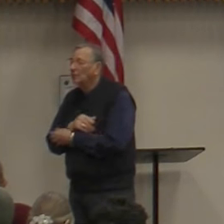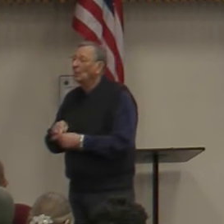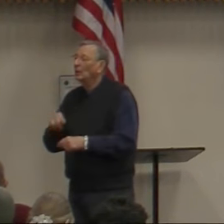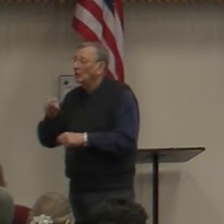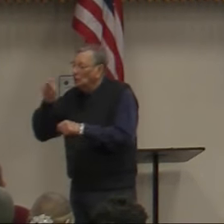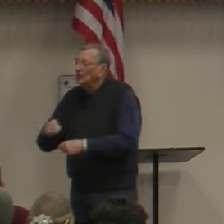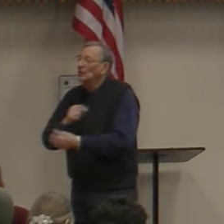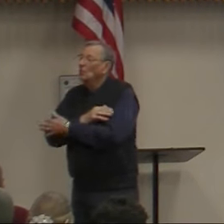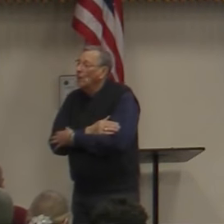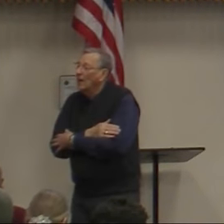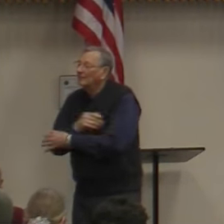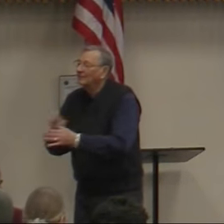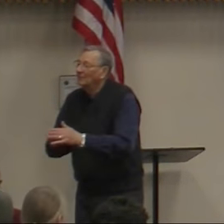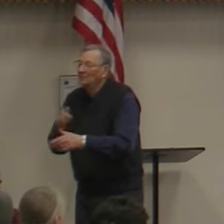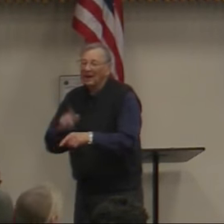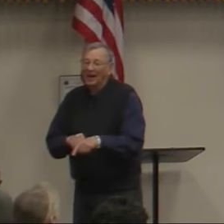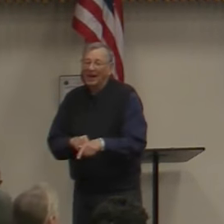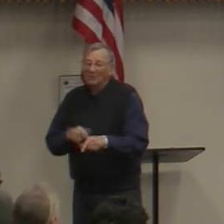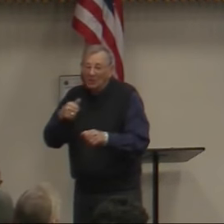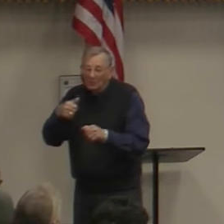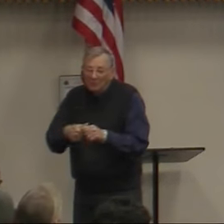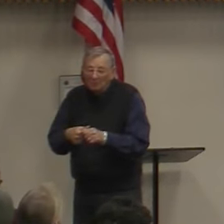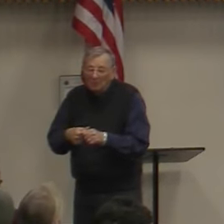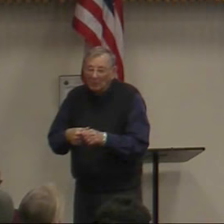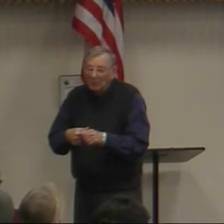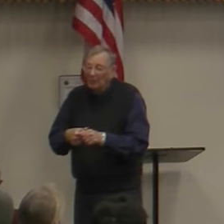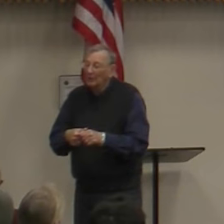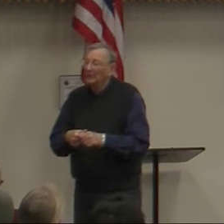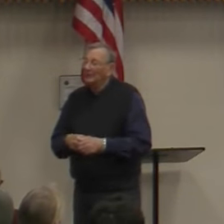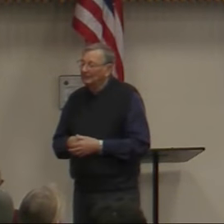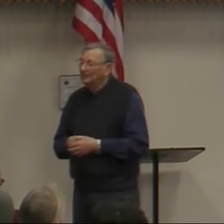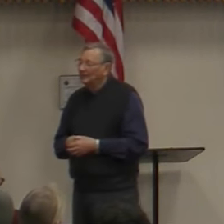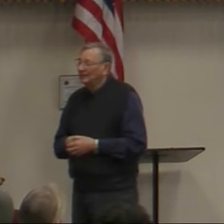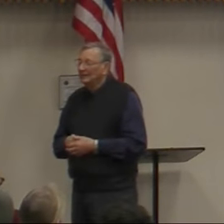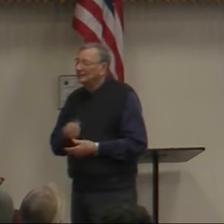it. You need to remember that it's seldom as bad as you think.